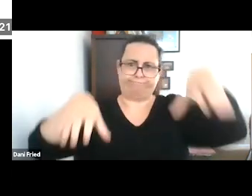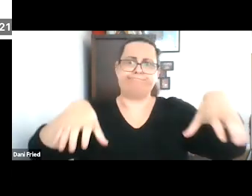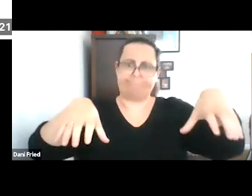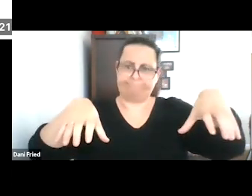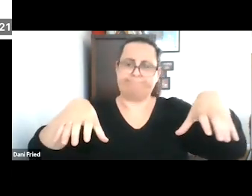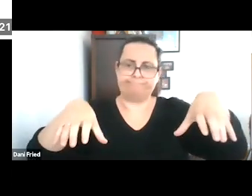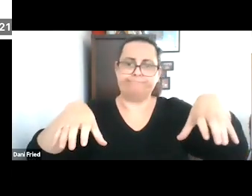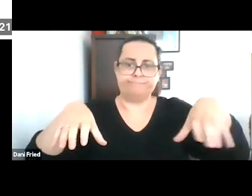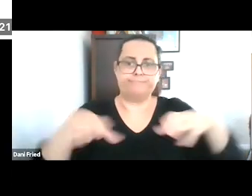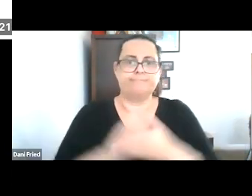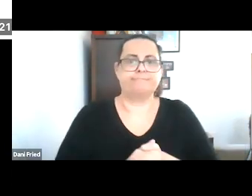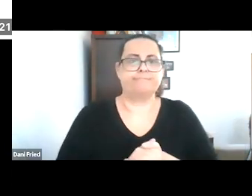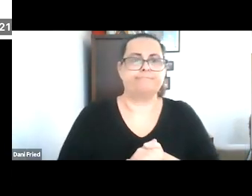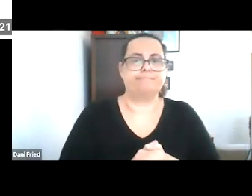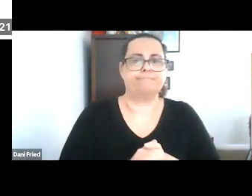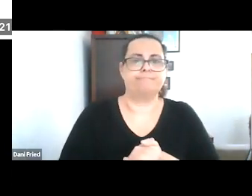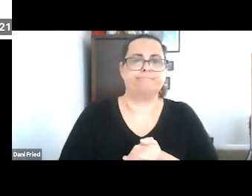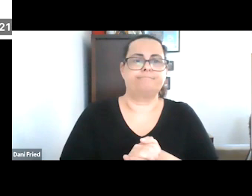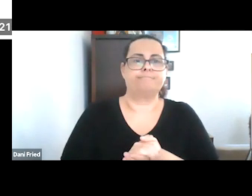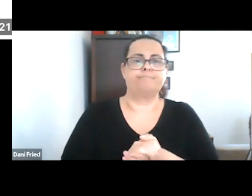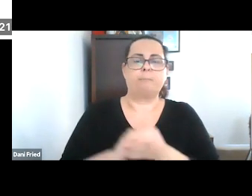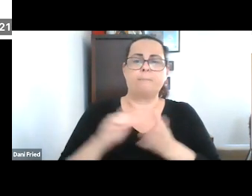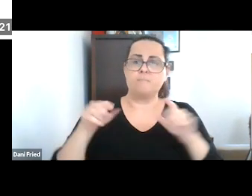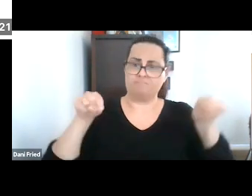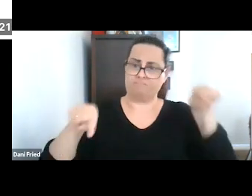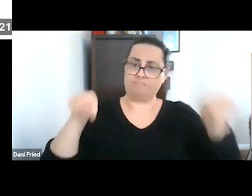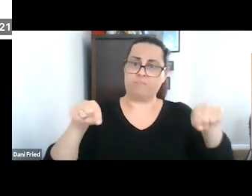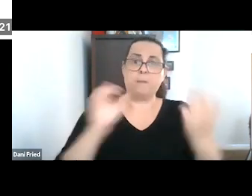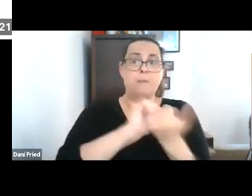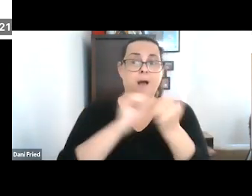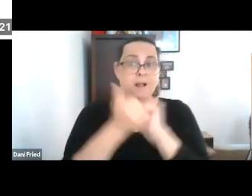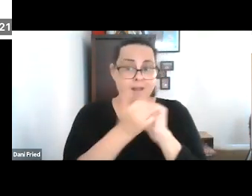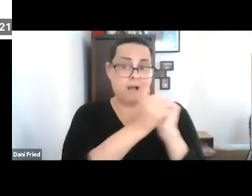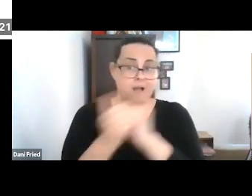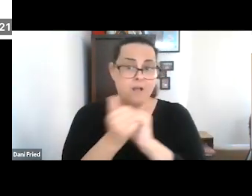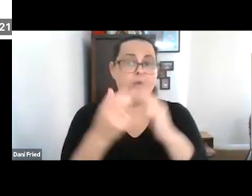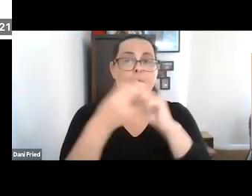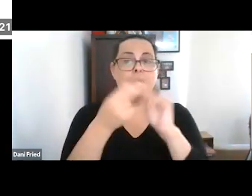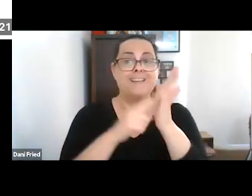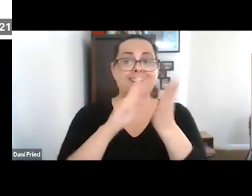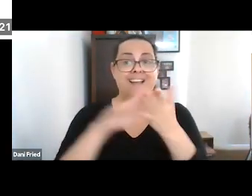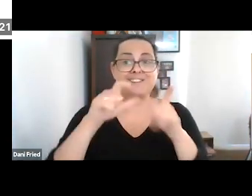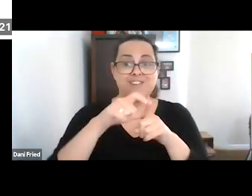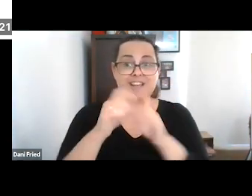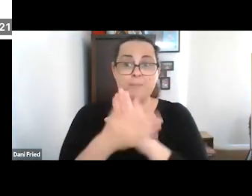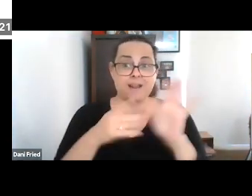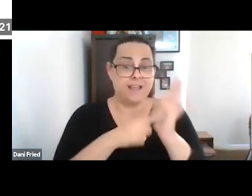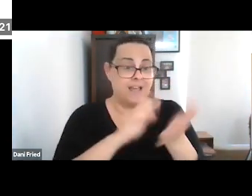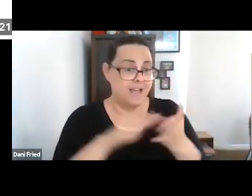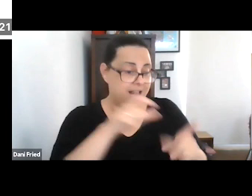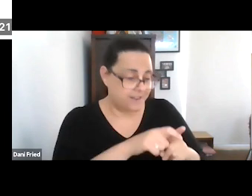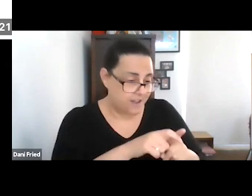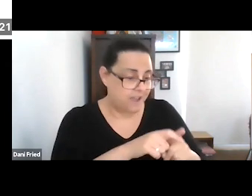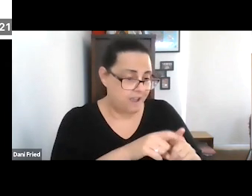is with 4 adult mental health teams, and these are done in partnership with the LHDs. So they're taking up,